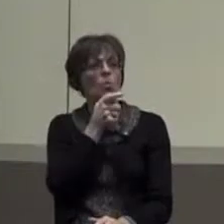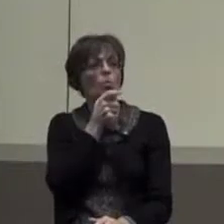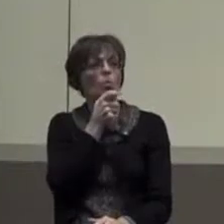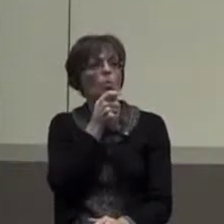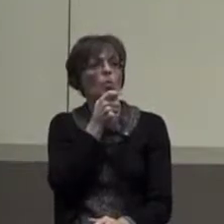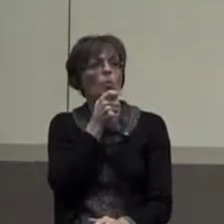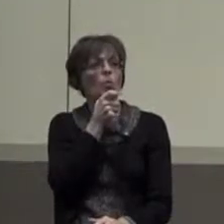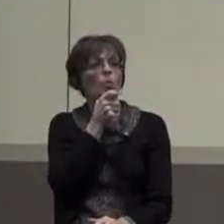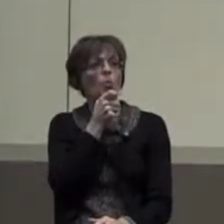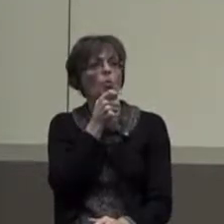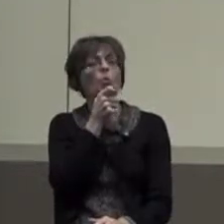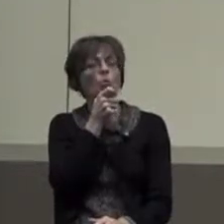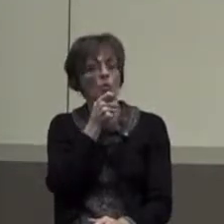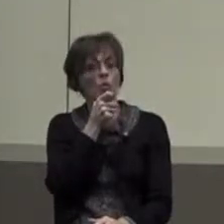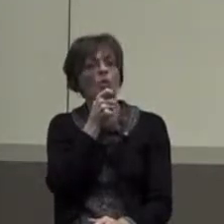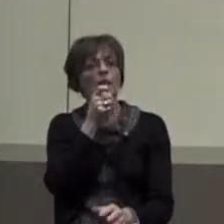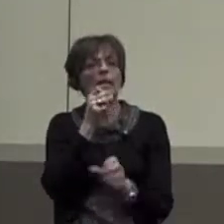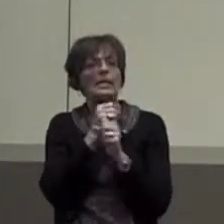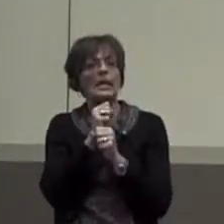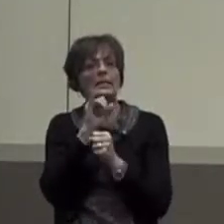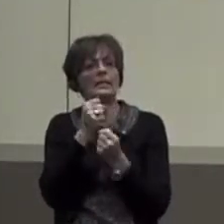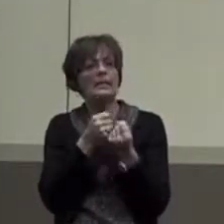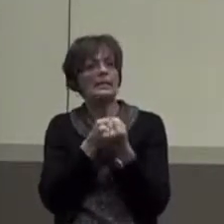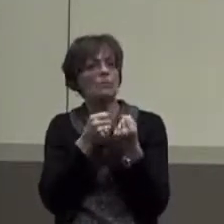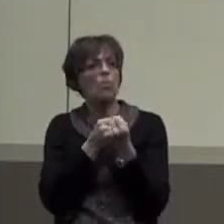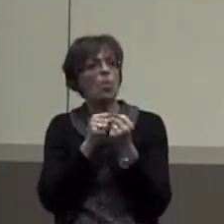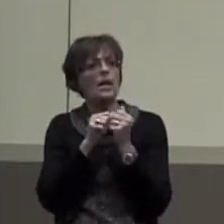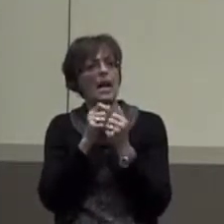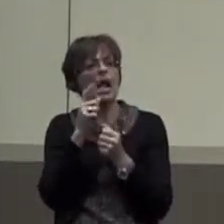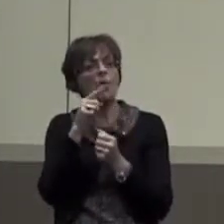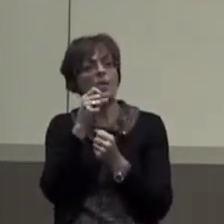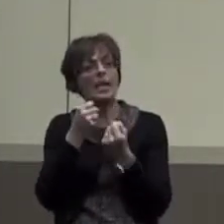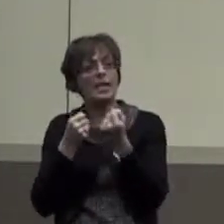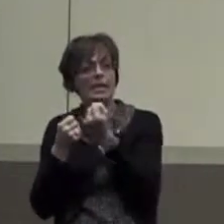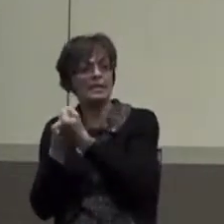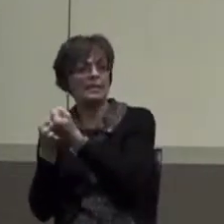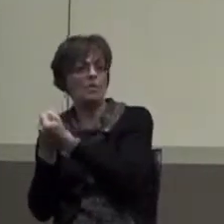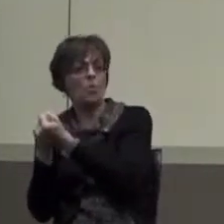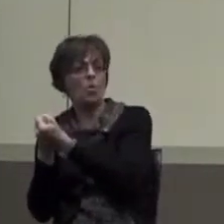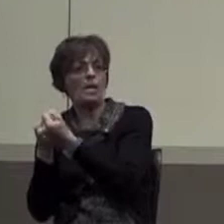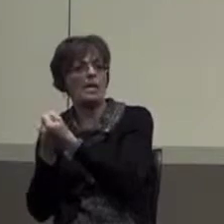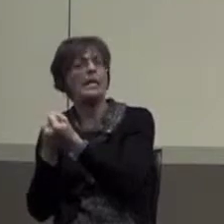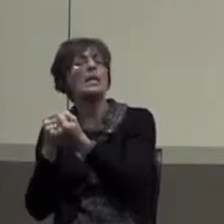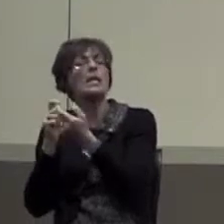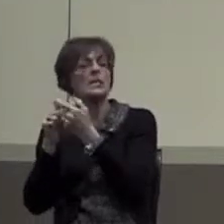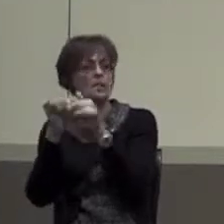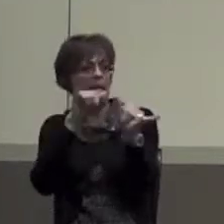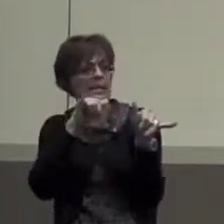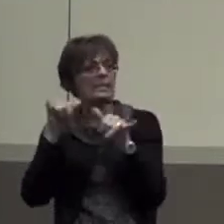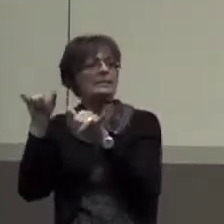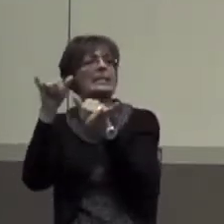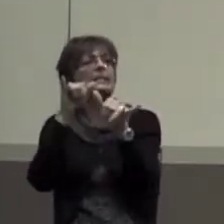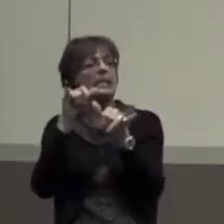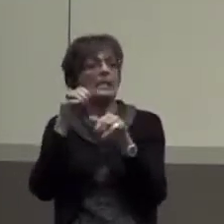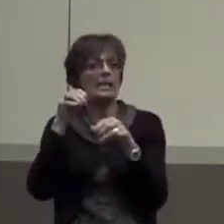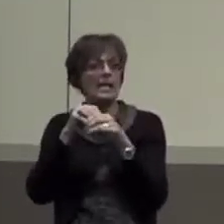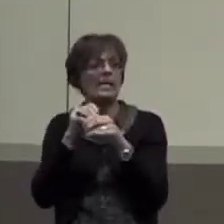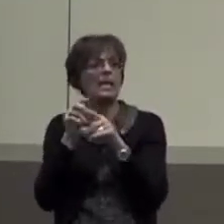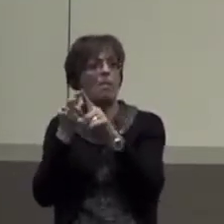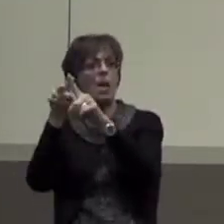who is getting the support and how they can support it so that they can be consistent in applying the strategies.